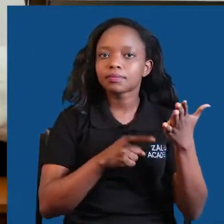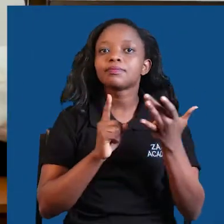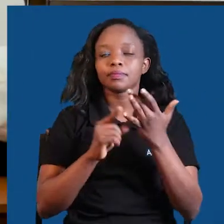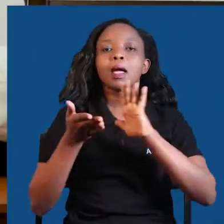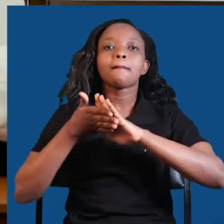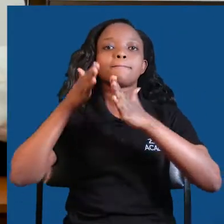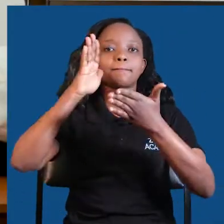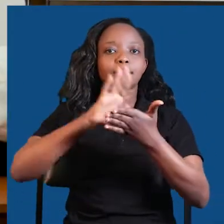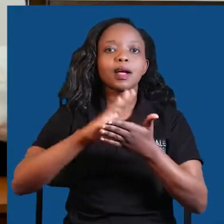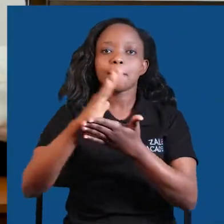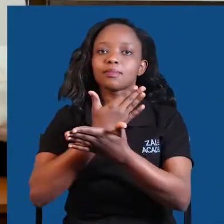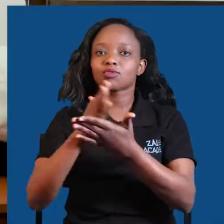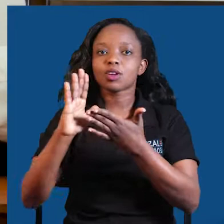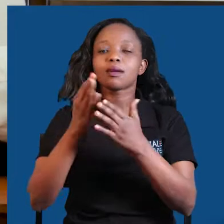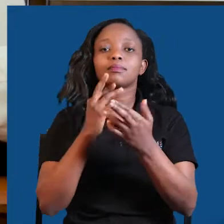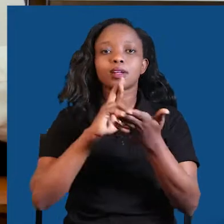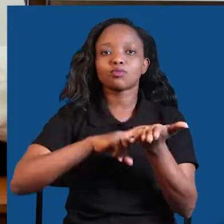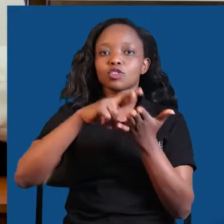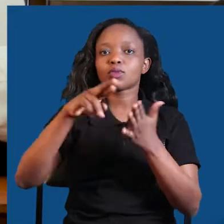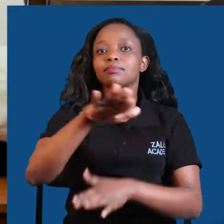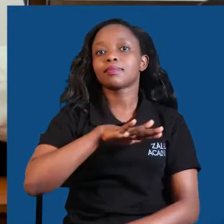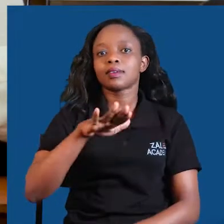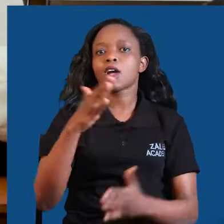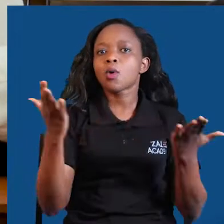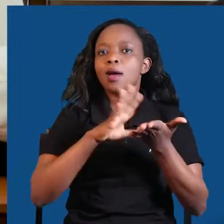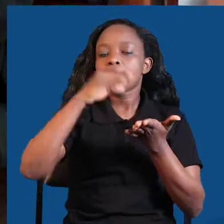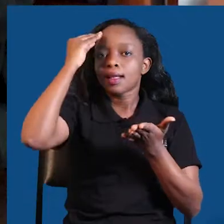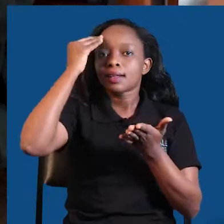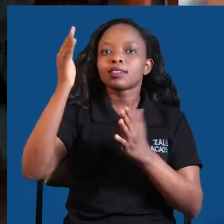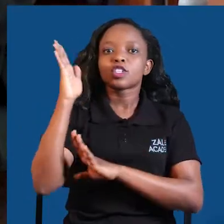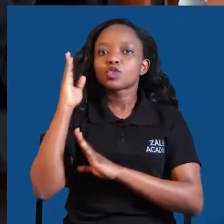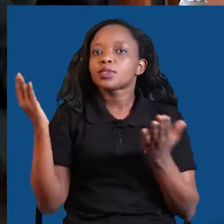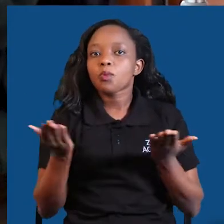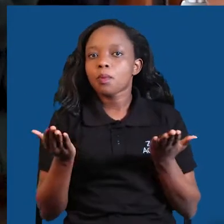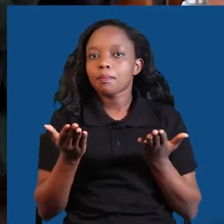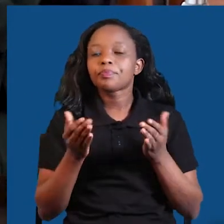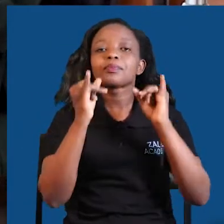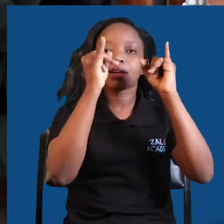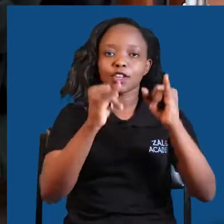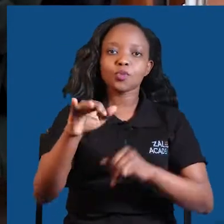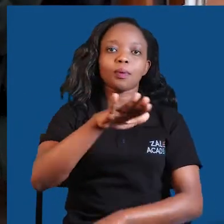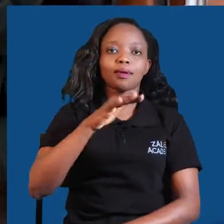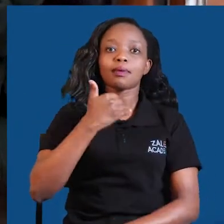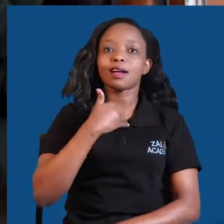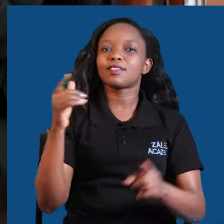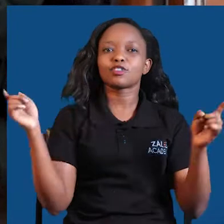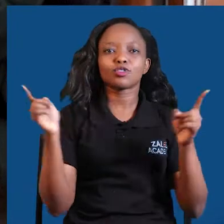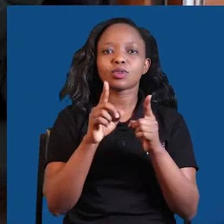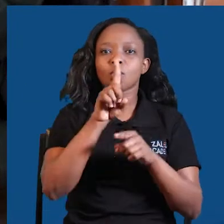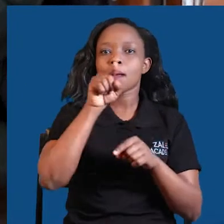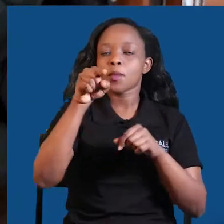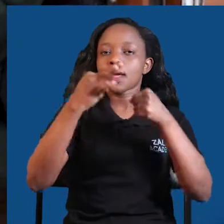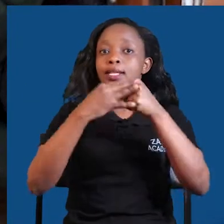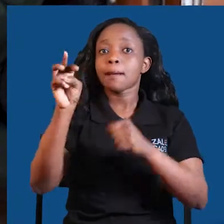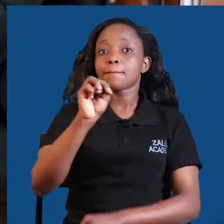us to be able to share our resources around. Why should you learn cybersecurity? It's a new field. We have a